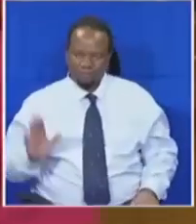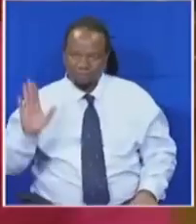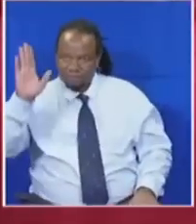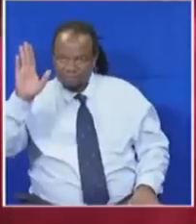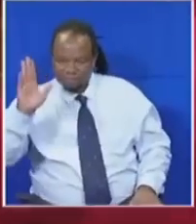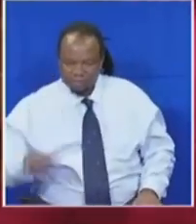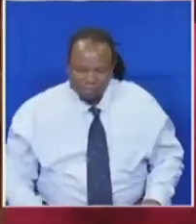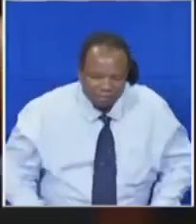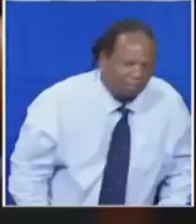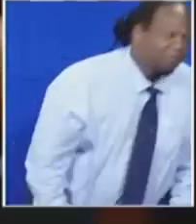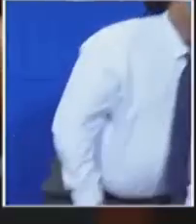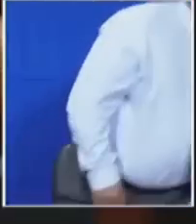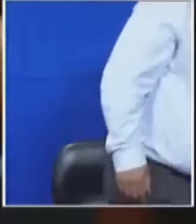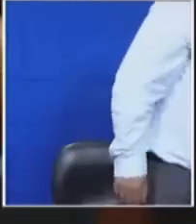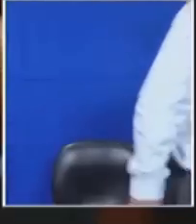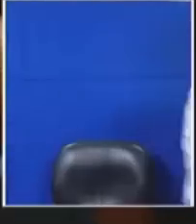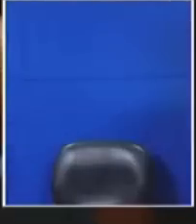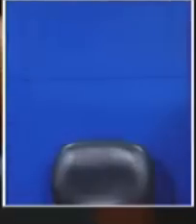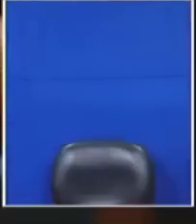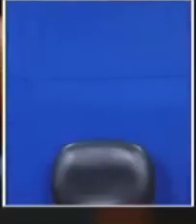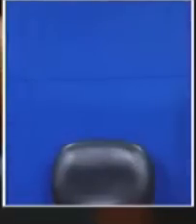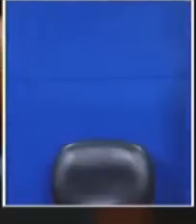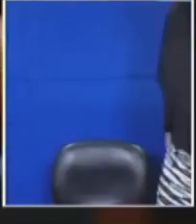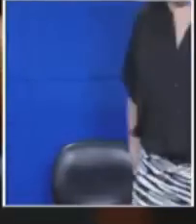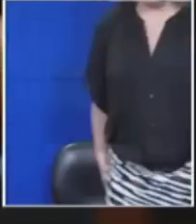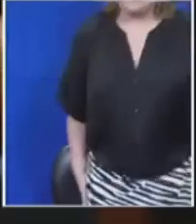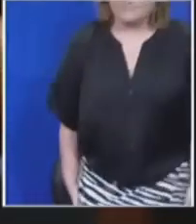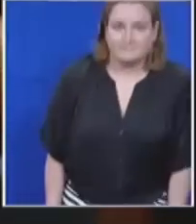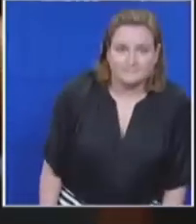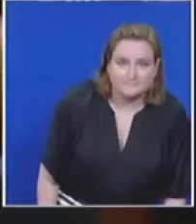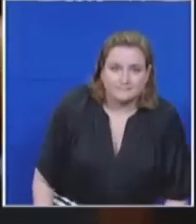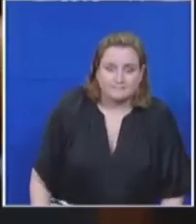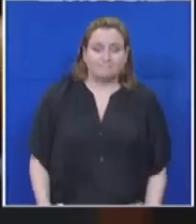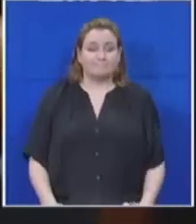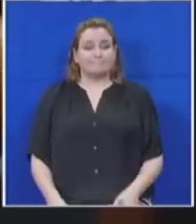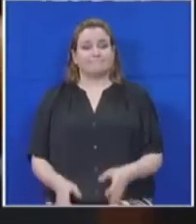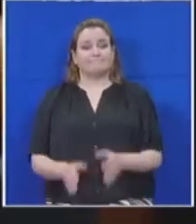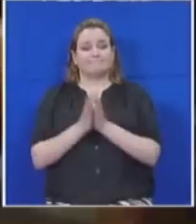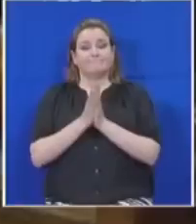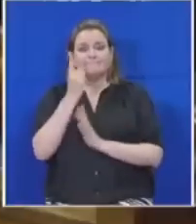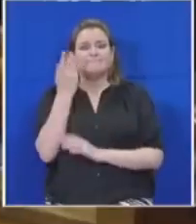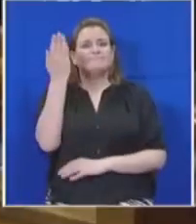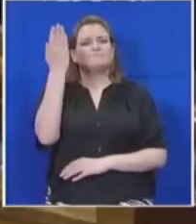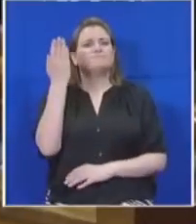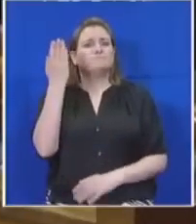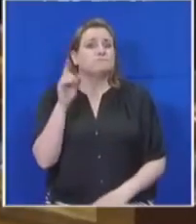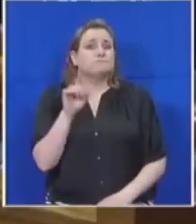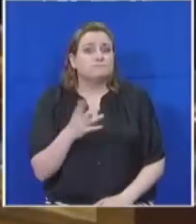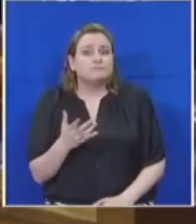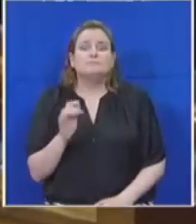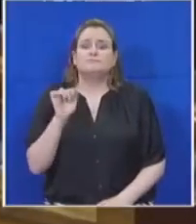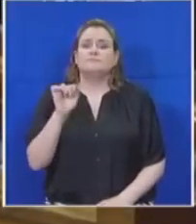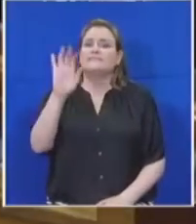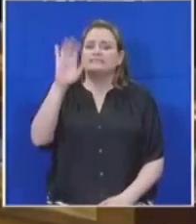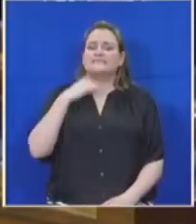you? Thank you. Honorable Member, what's your point of order? No, he's out. I